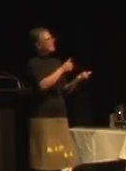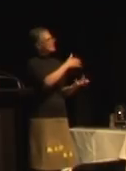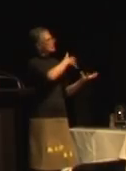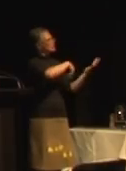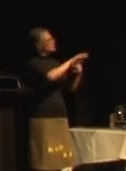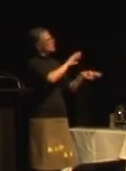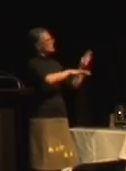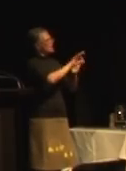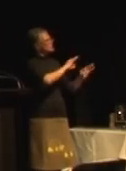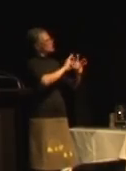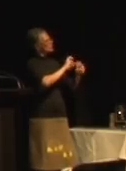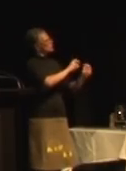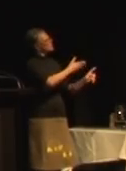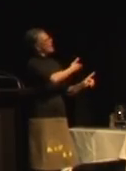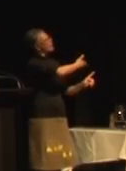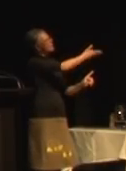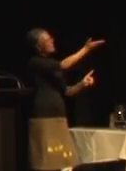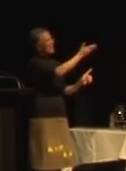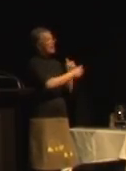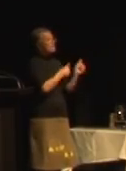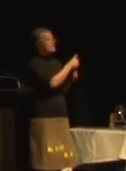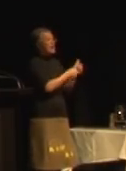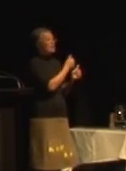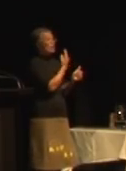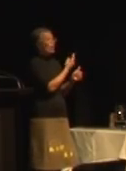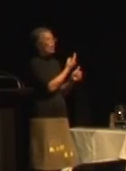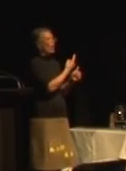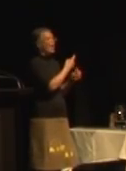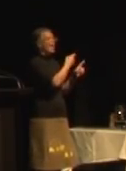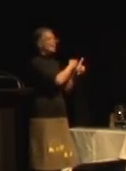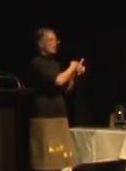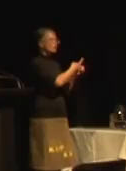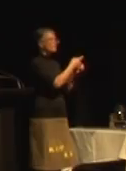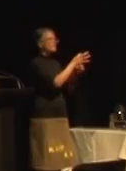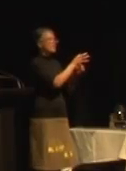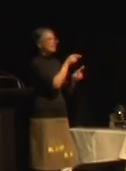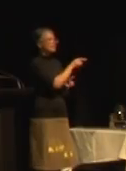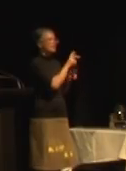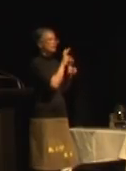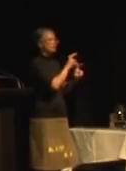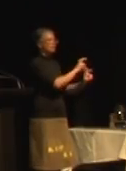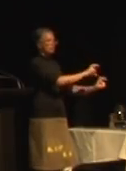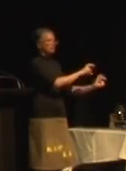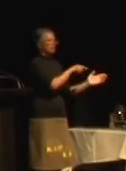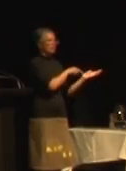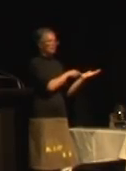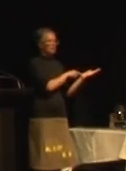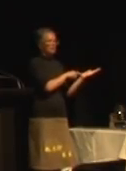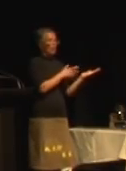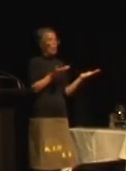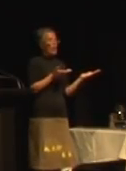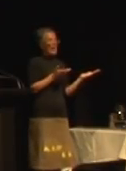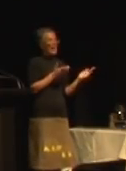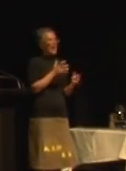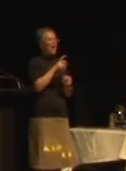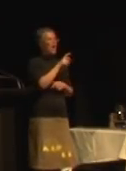this, but one of my favorite articles is by Dr. Catherine Phillips. She's the professor of leadership and ethics and senior vice dean at Columbia